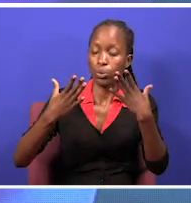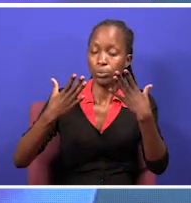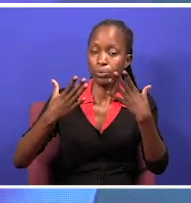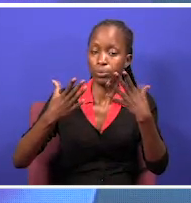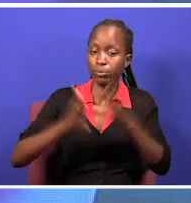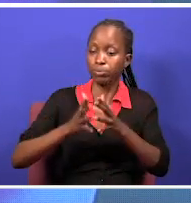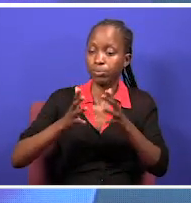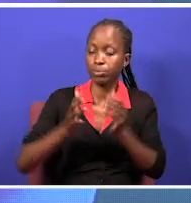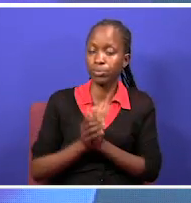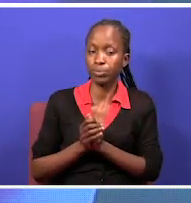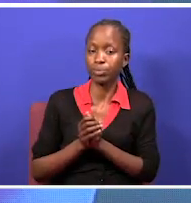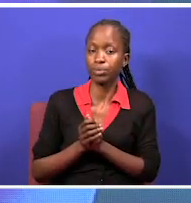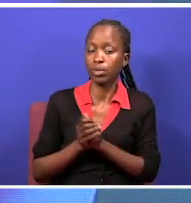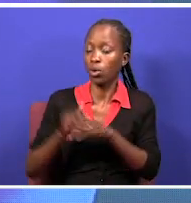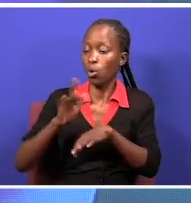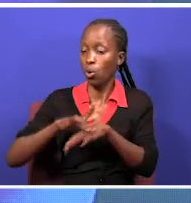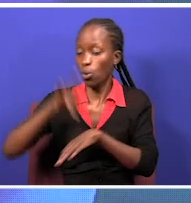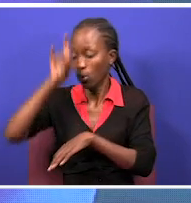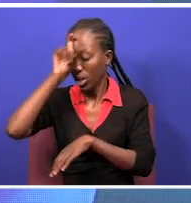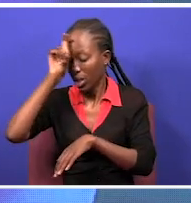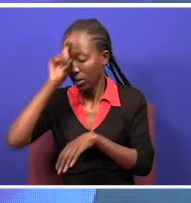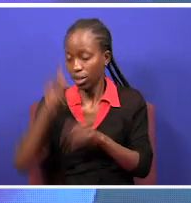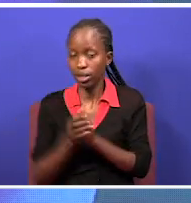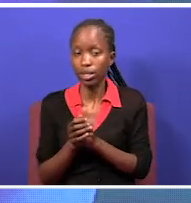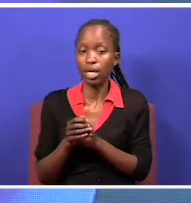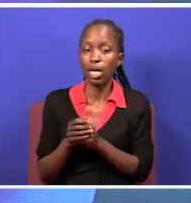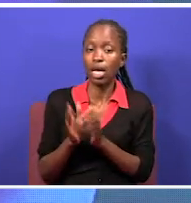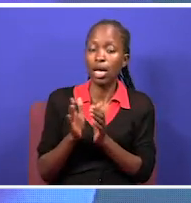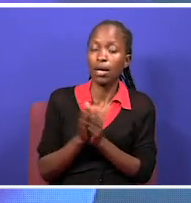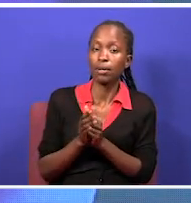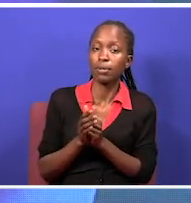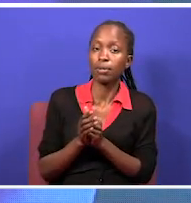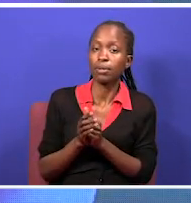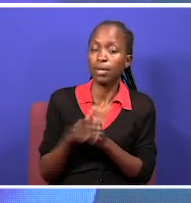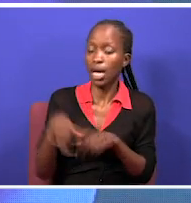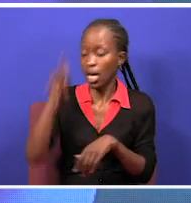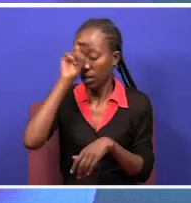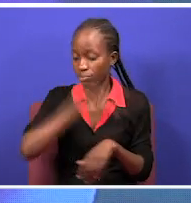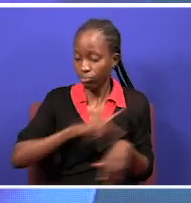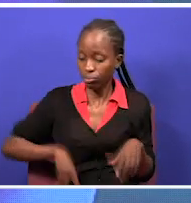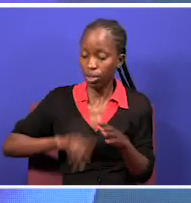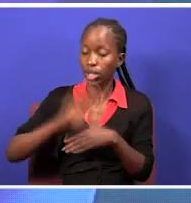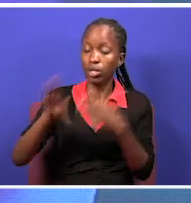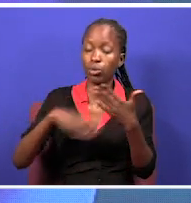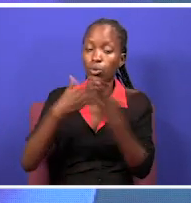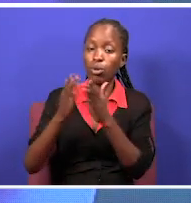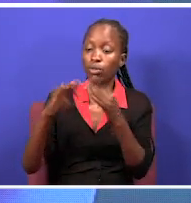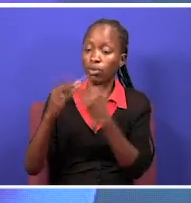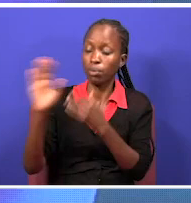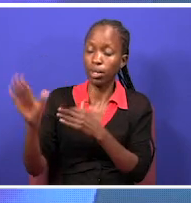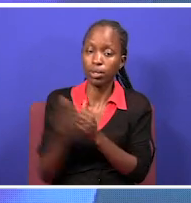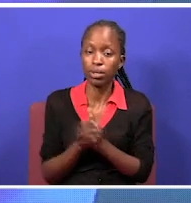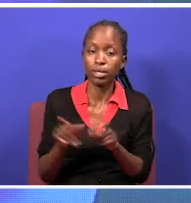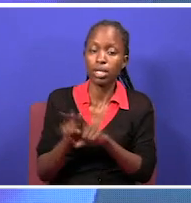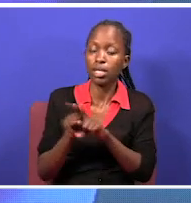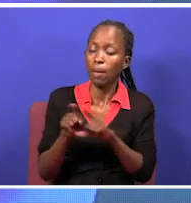and terrible, upon Egypt and Pharaoh and his whole household. But he brought